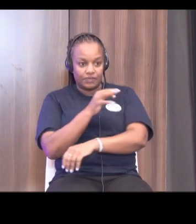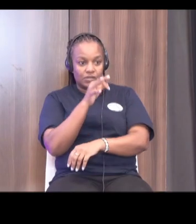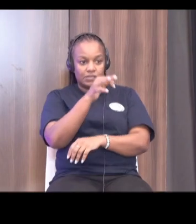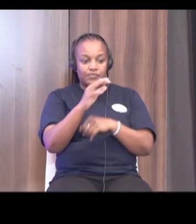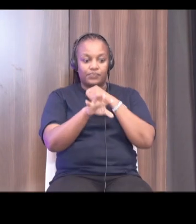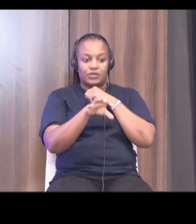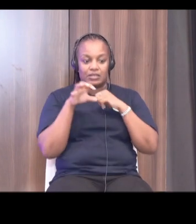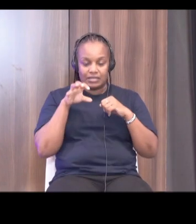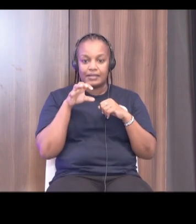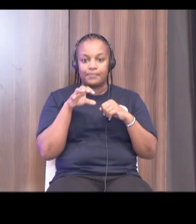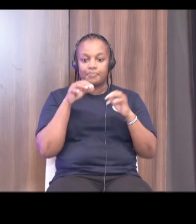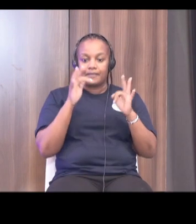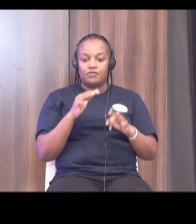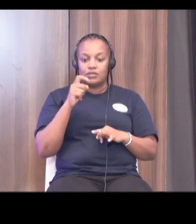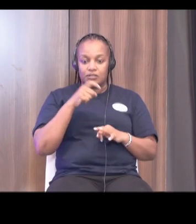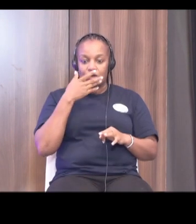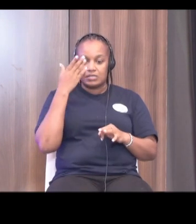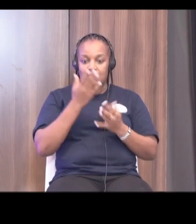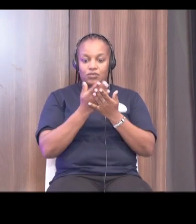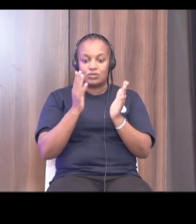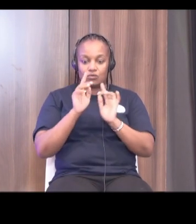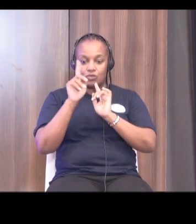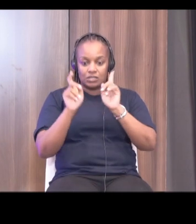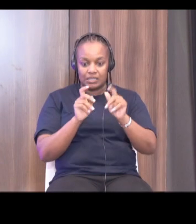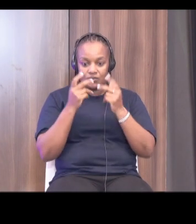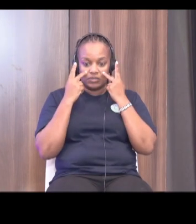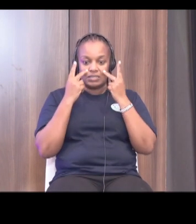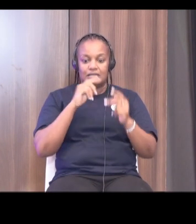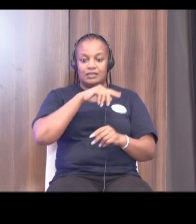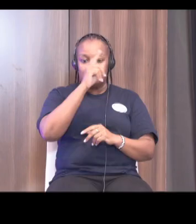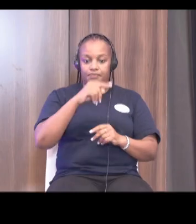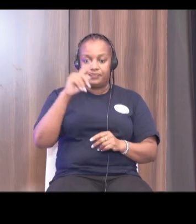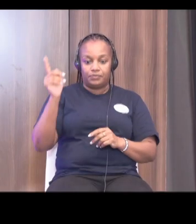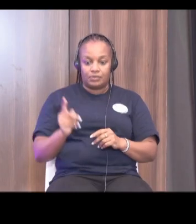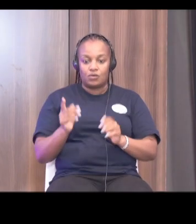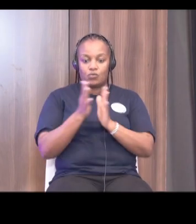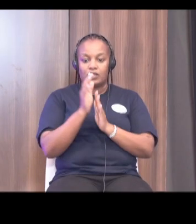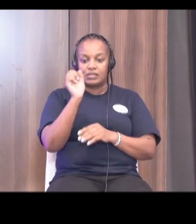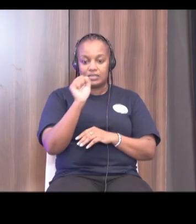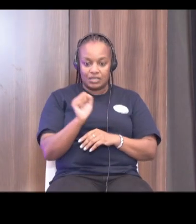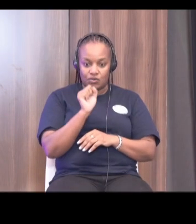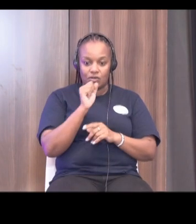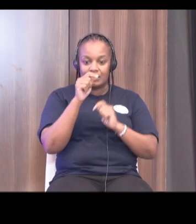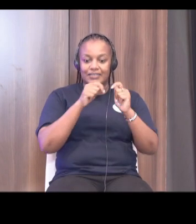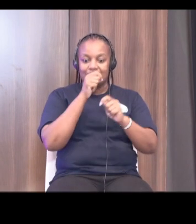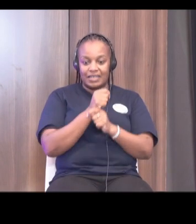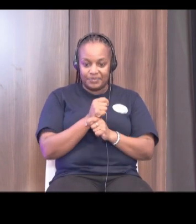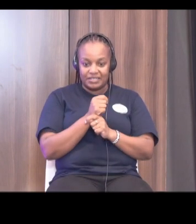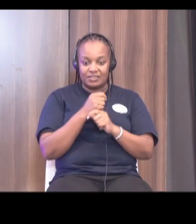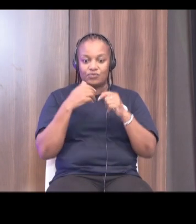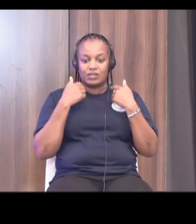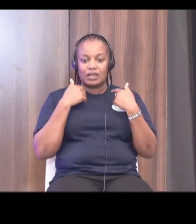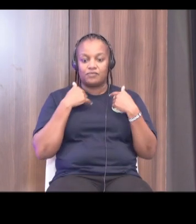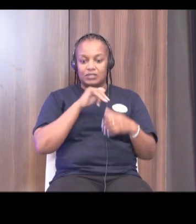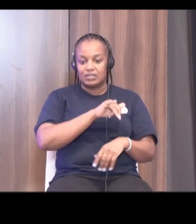start answering that question. So as you can see in the graphs with the different serotypes, and the lines are very similar